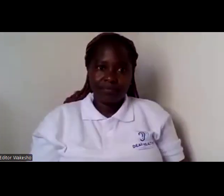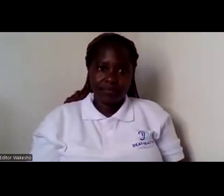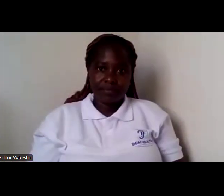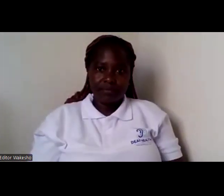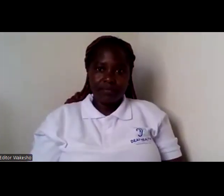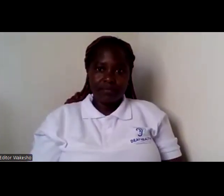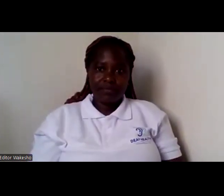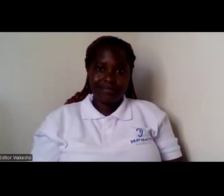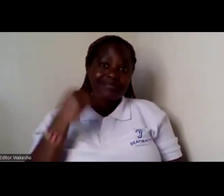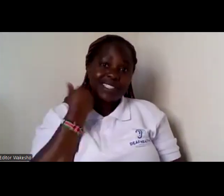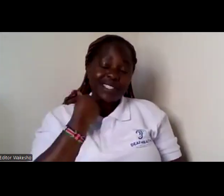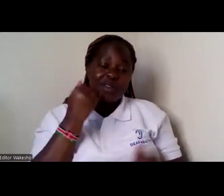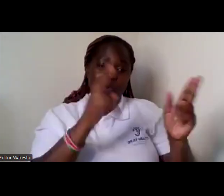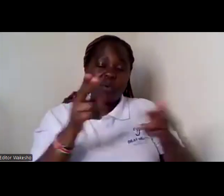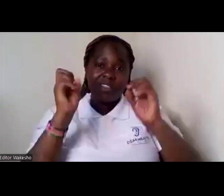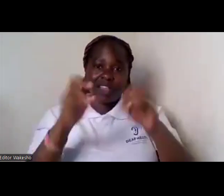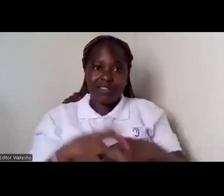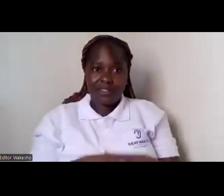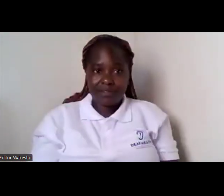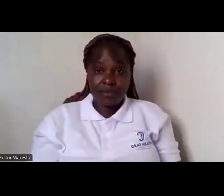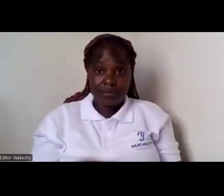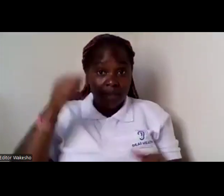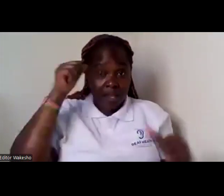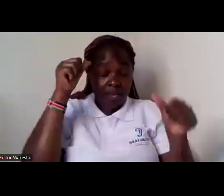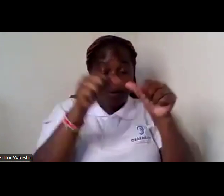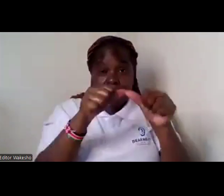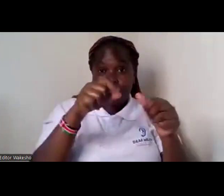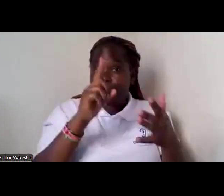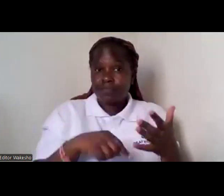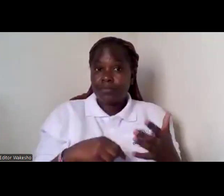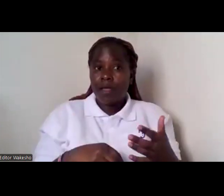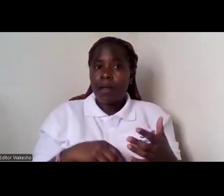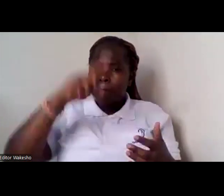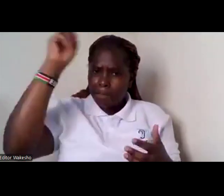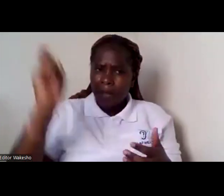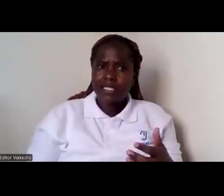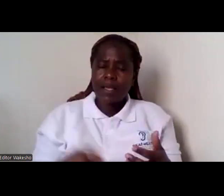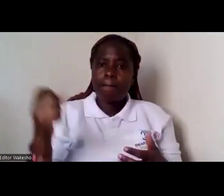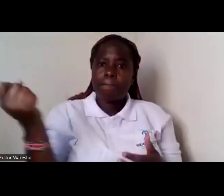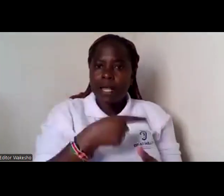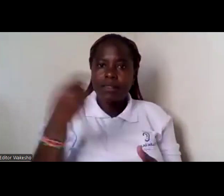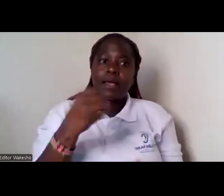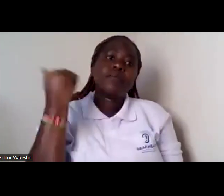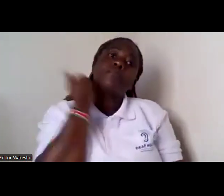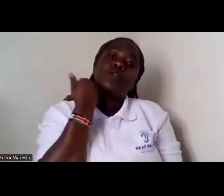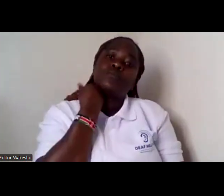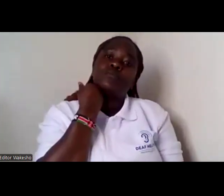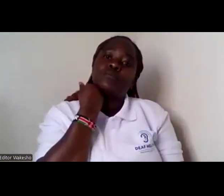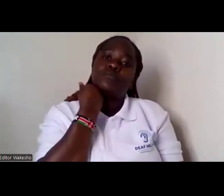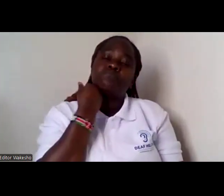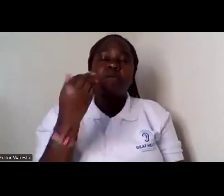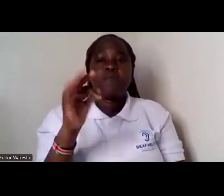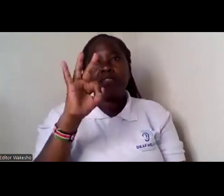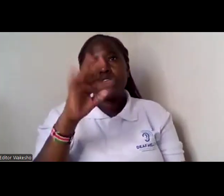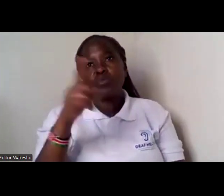menstrual cycle. So remember what I said, you should have a period at least once a month, at least 3 to 5